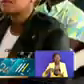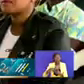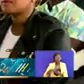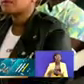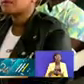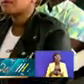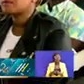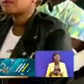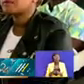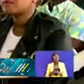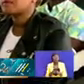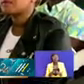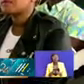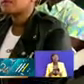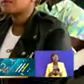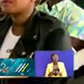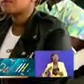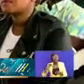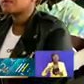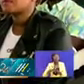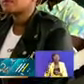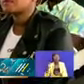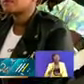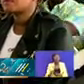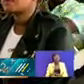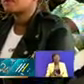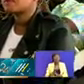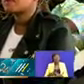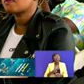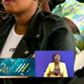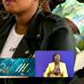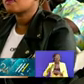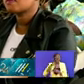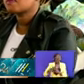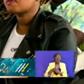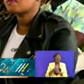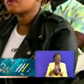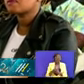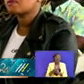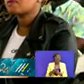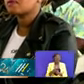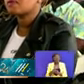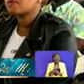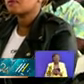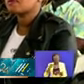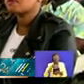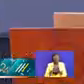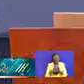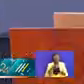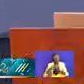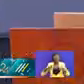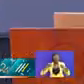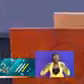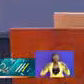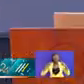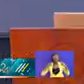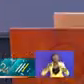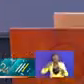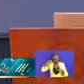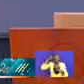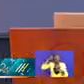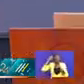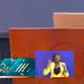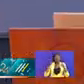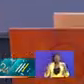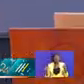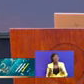generation that is in the age of postmaterialism whatever their parents are calling